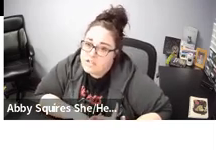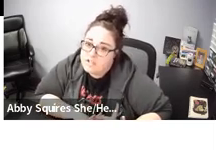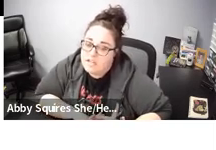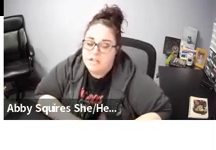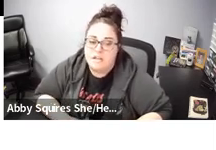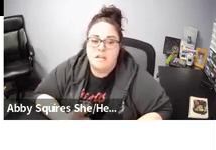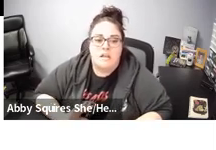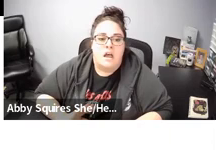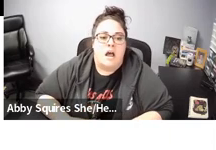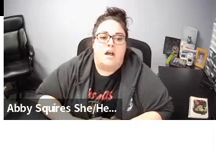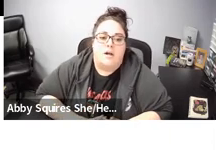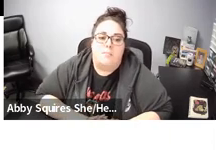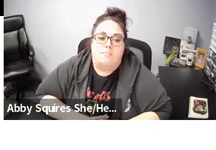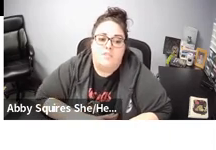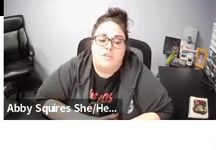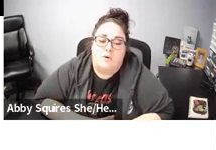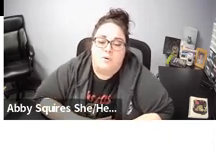accessibility features they need.